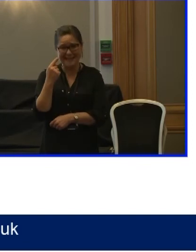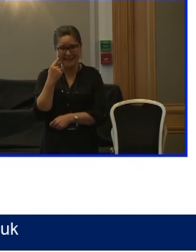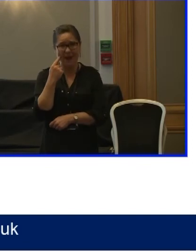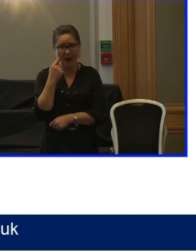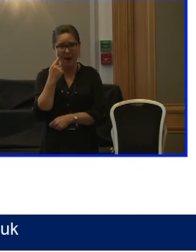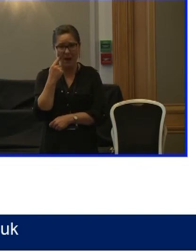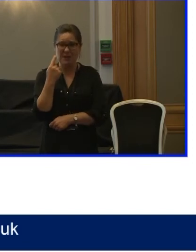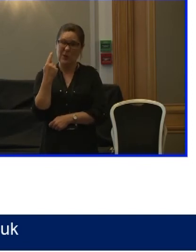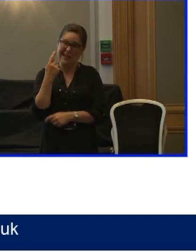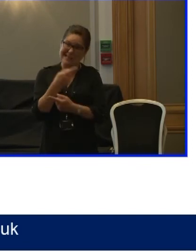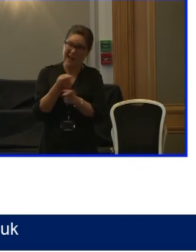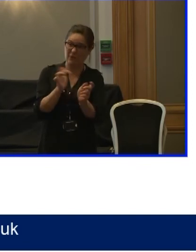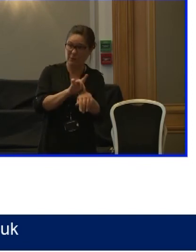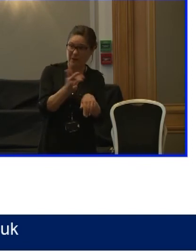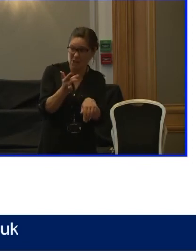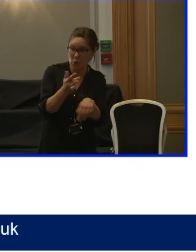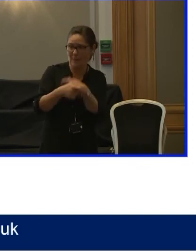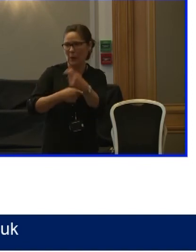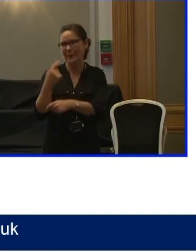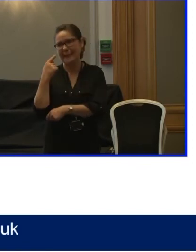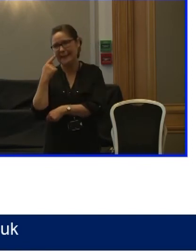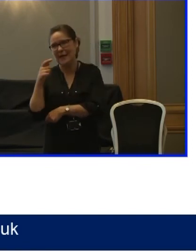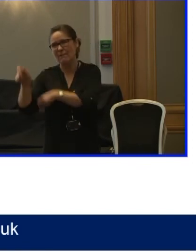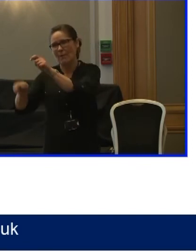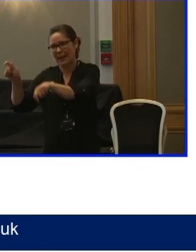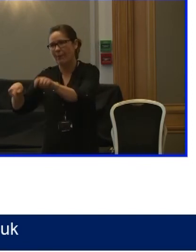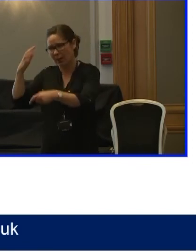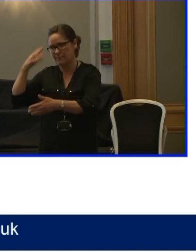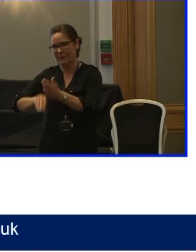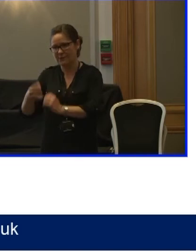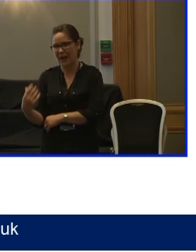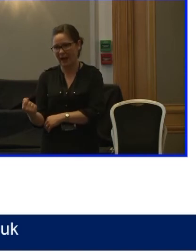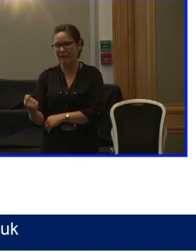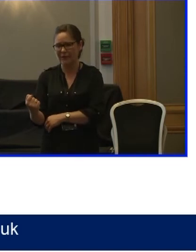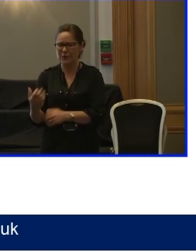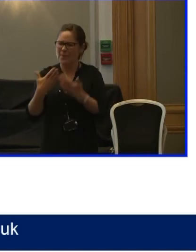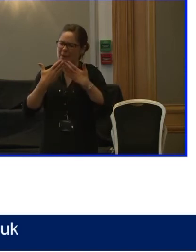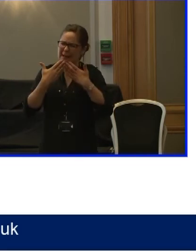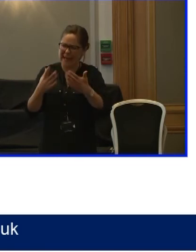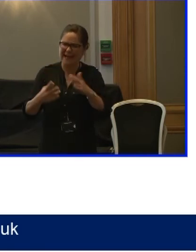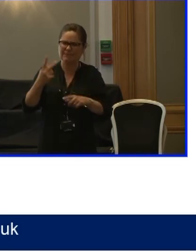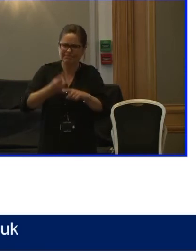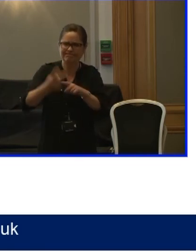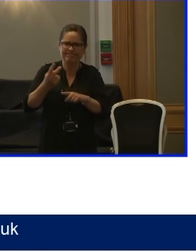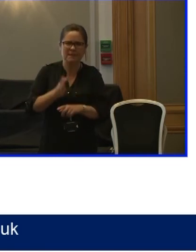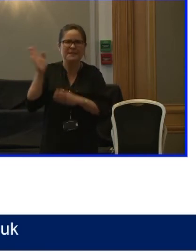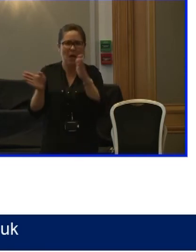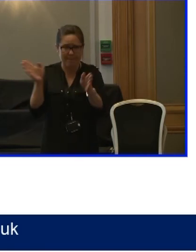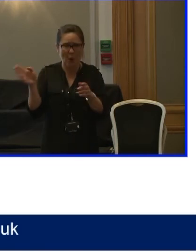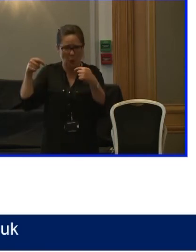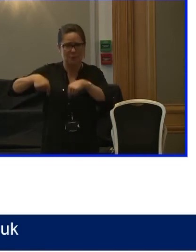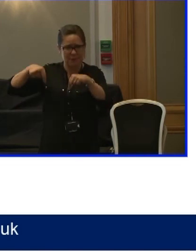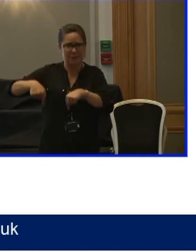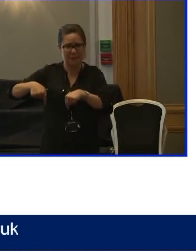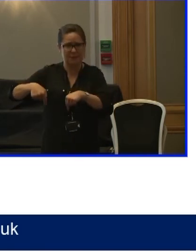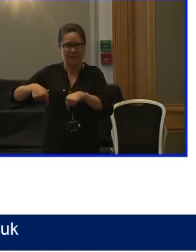the professionals. It's not an easy side of the bridge to be. Please signpost us, please signpost us.